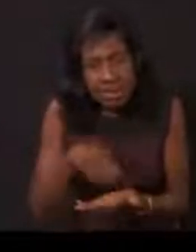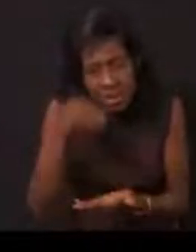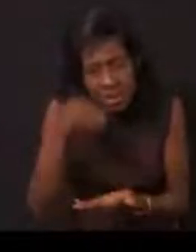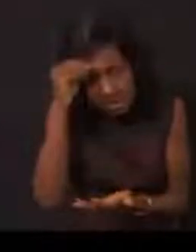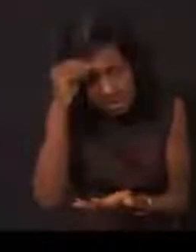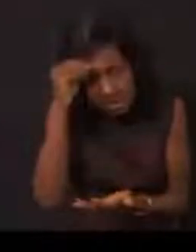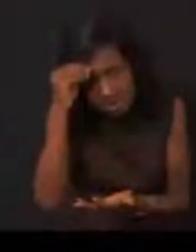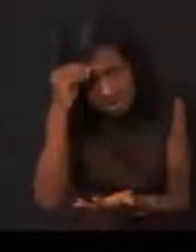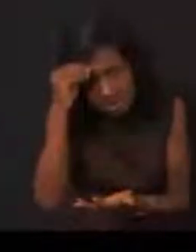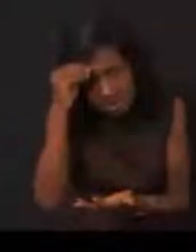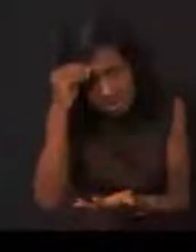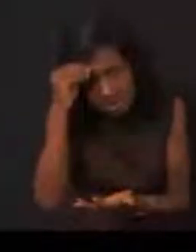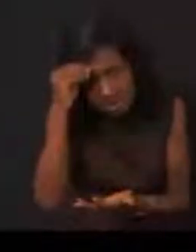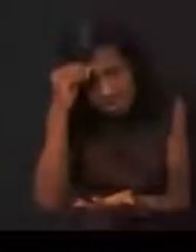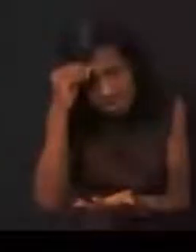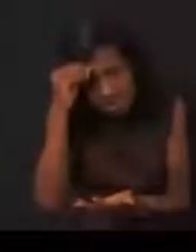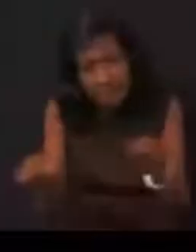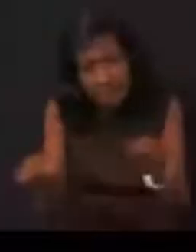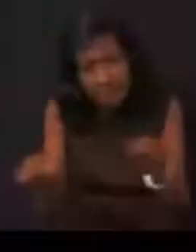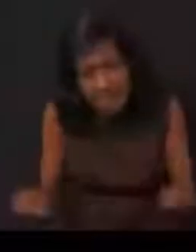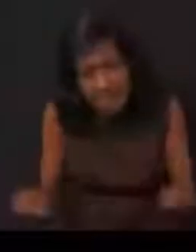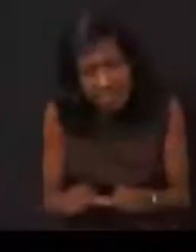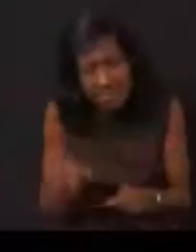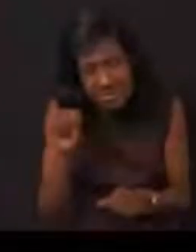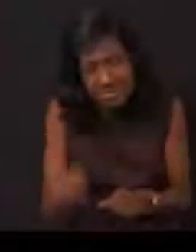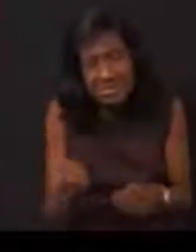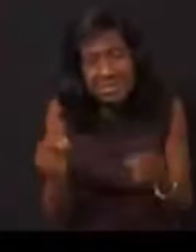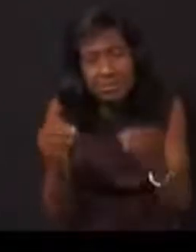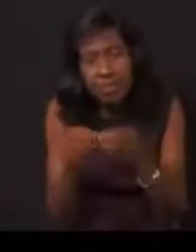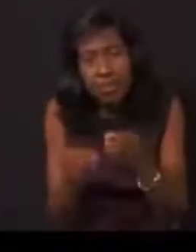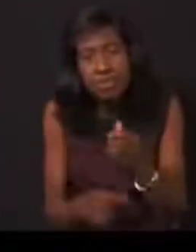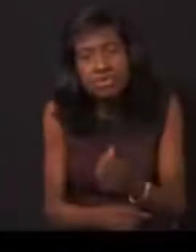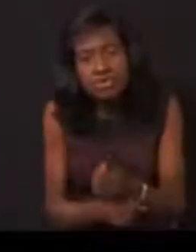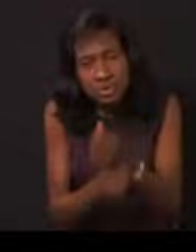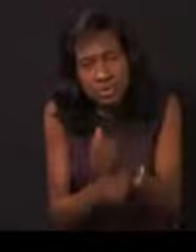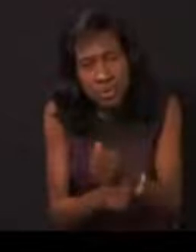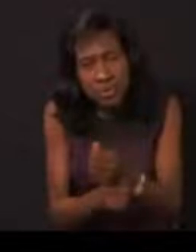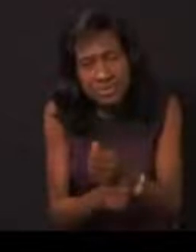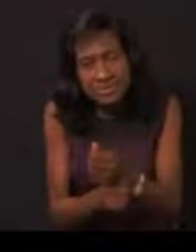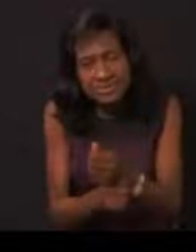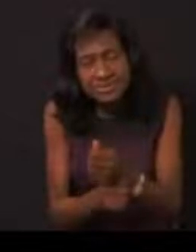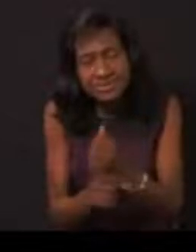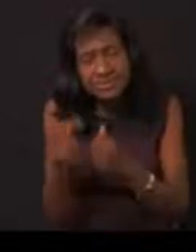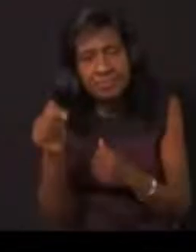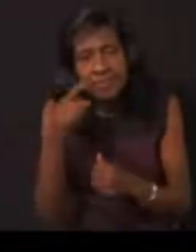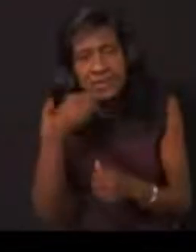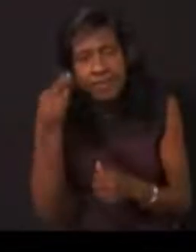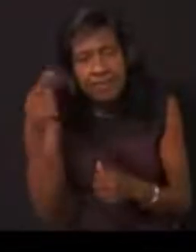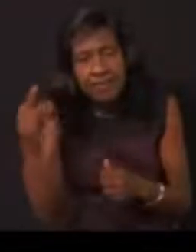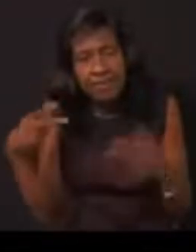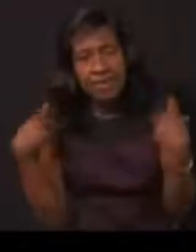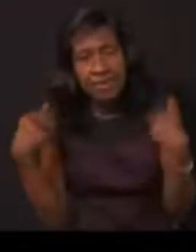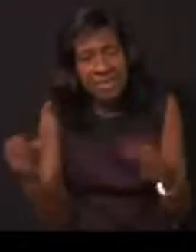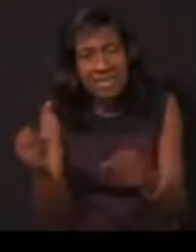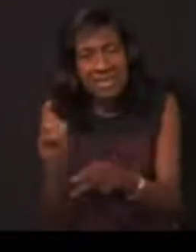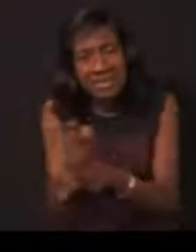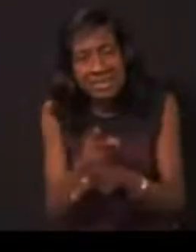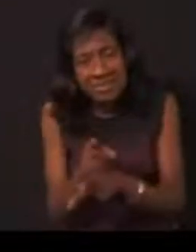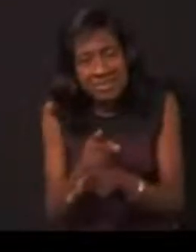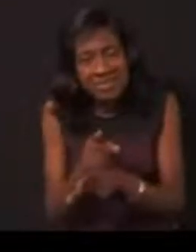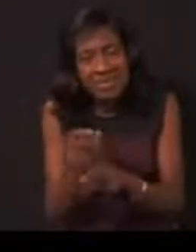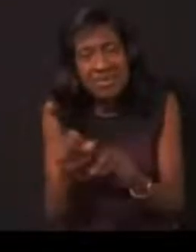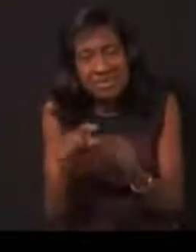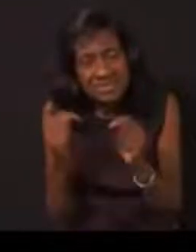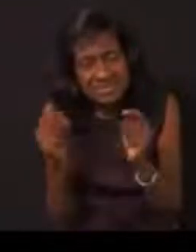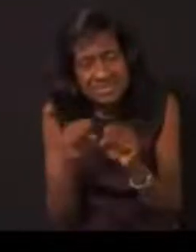our public health response that definitely needs more support. In fact, the public health care system is ramping up